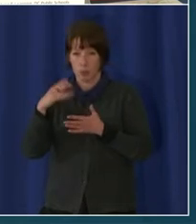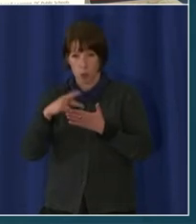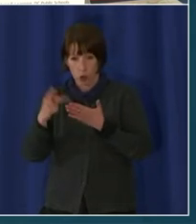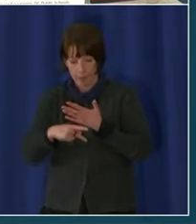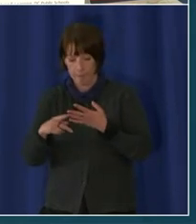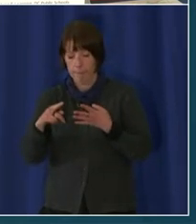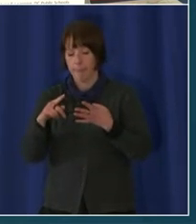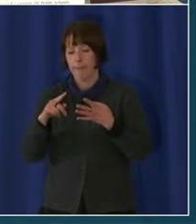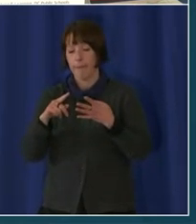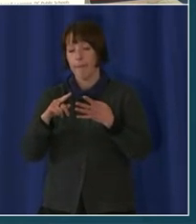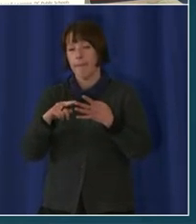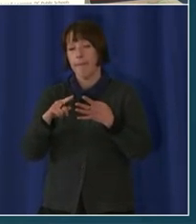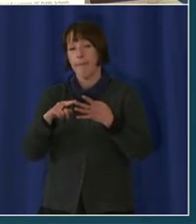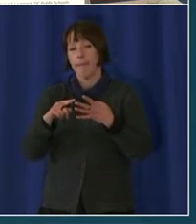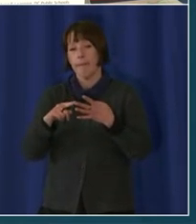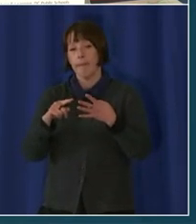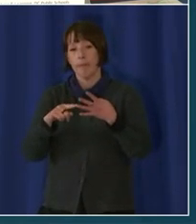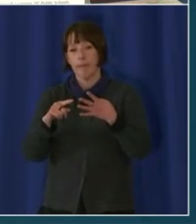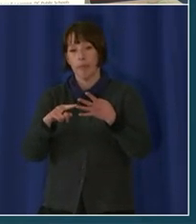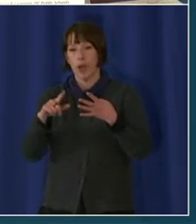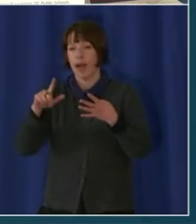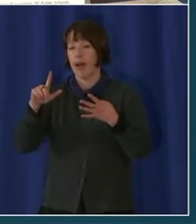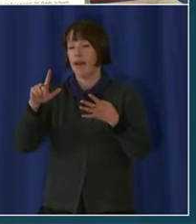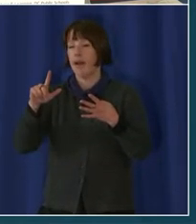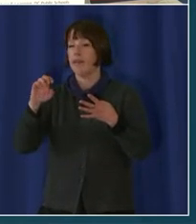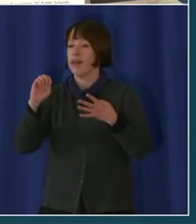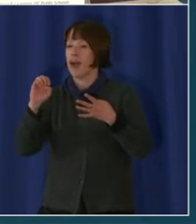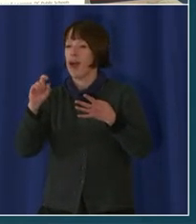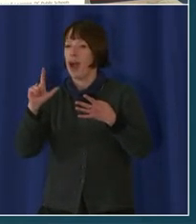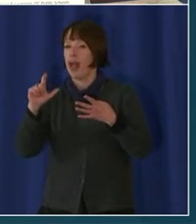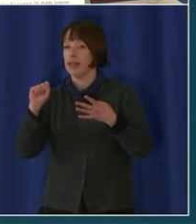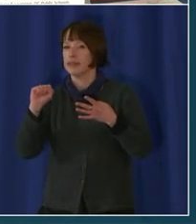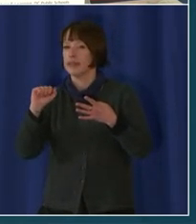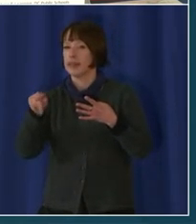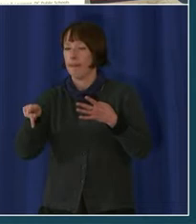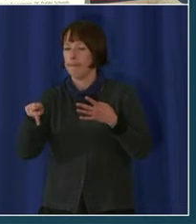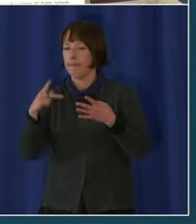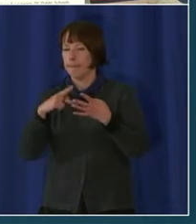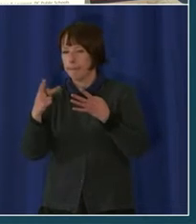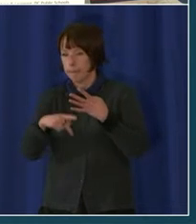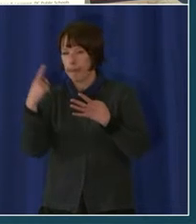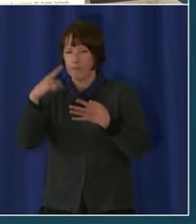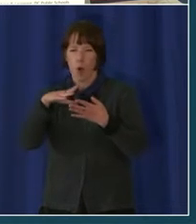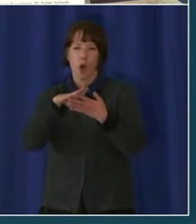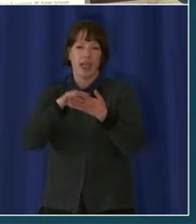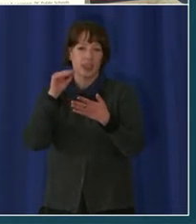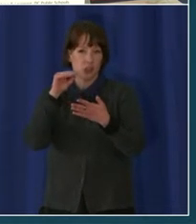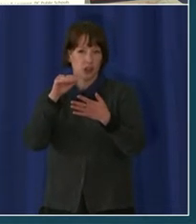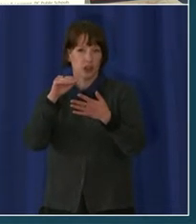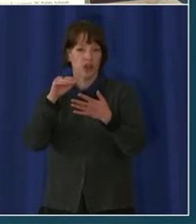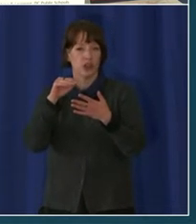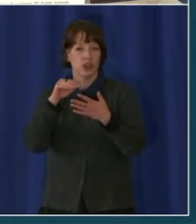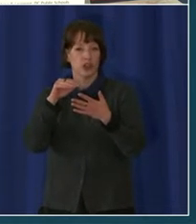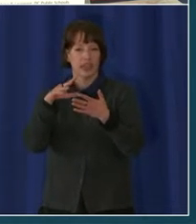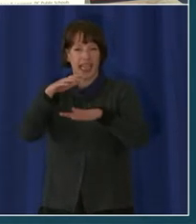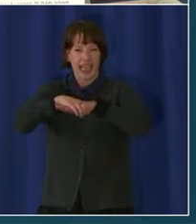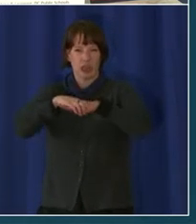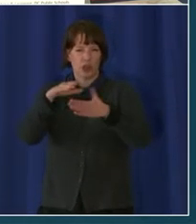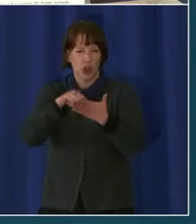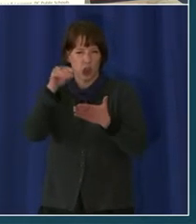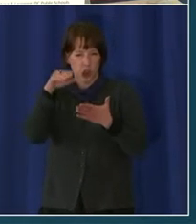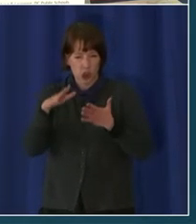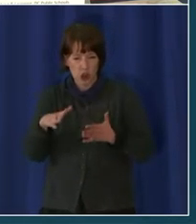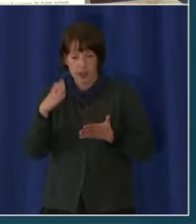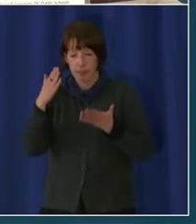before, also for our middle school students, we have our LSAT program, which is geared specifically for English learners, particularly those who may